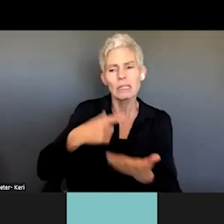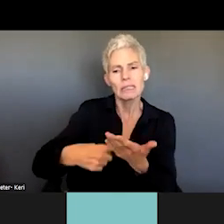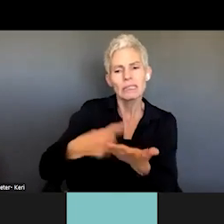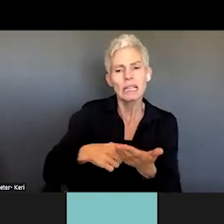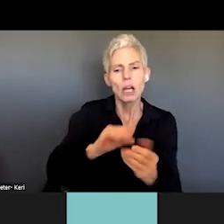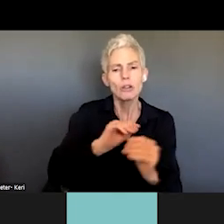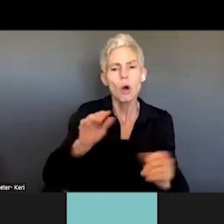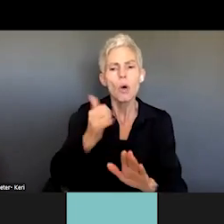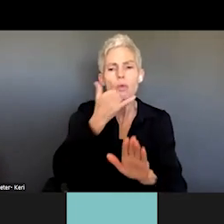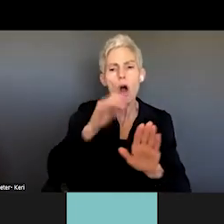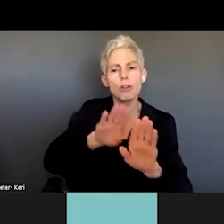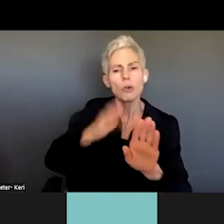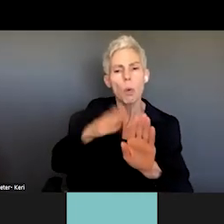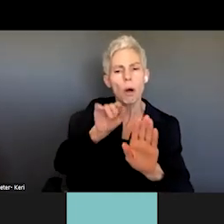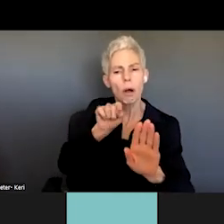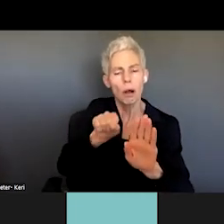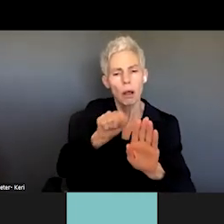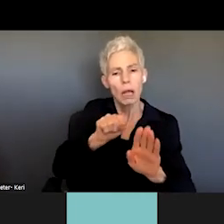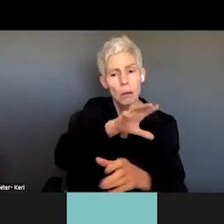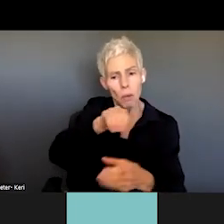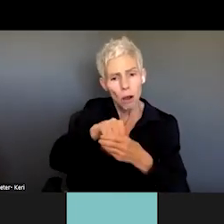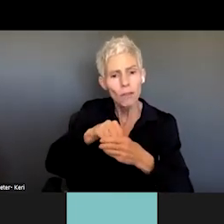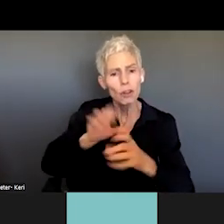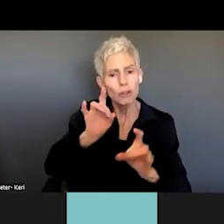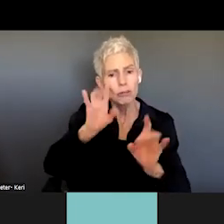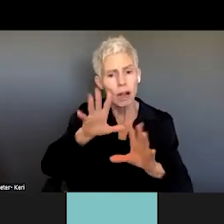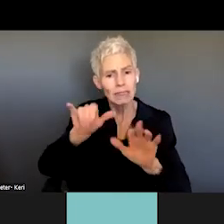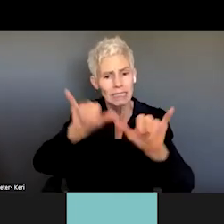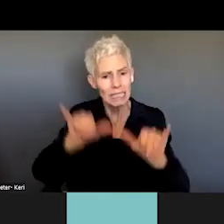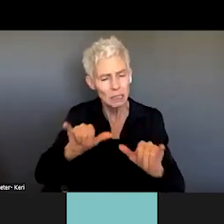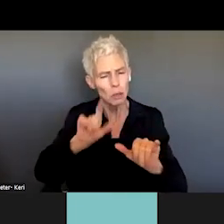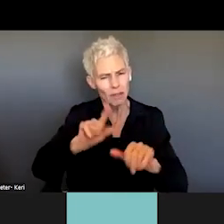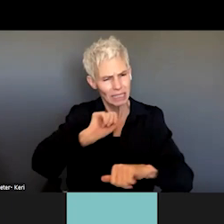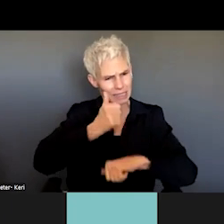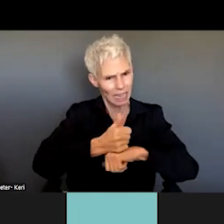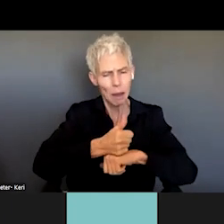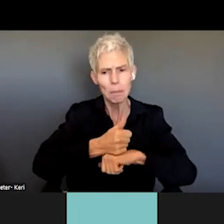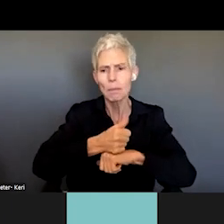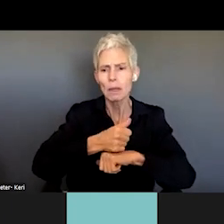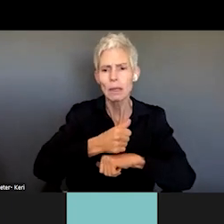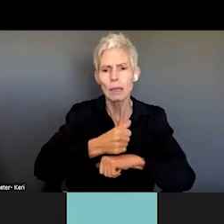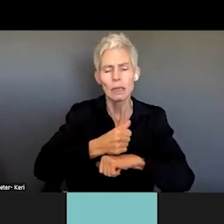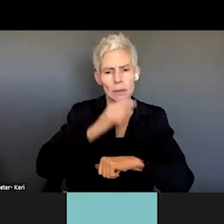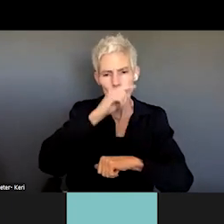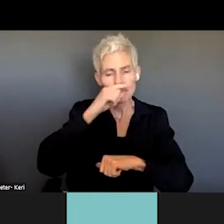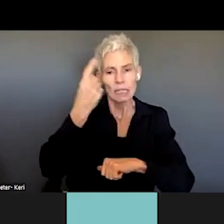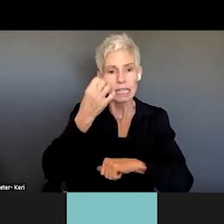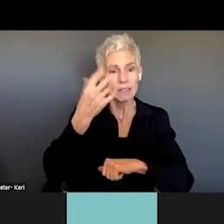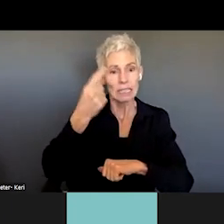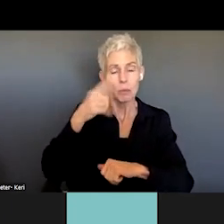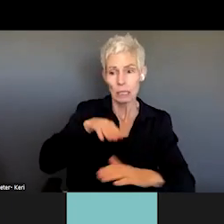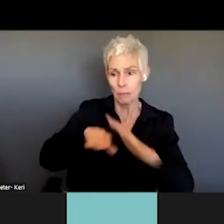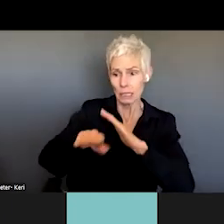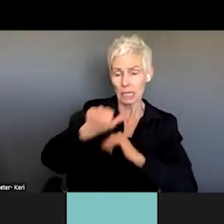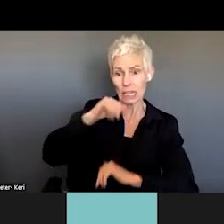that as part of your crisis system, you have to have some place where if somebody comes in involuntarily, they're